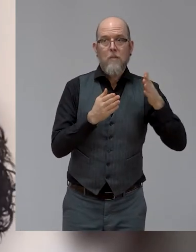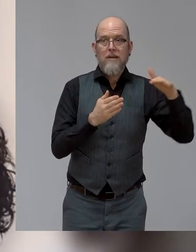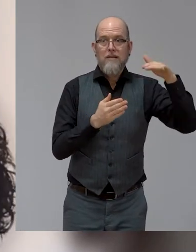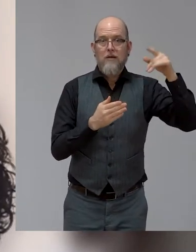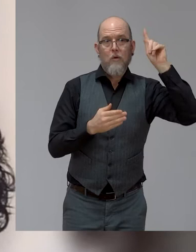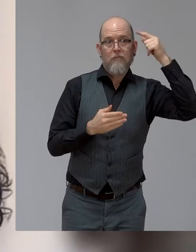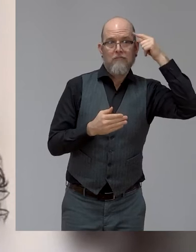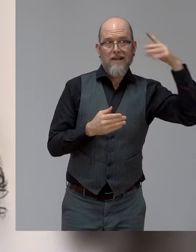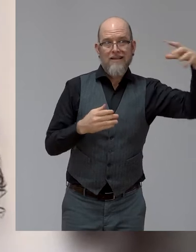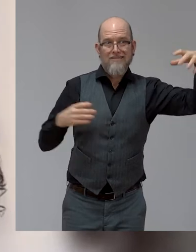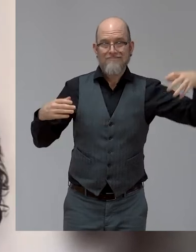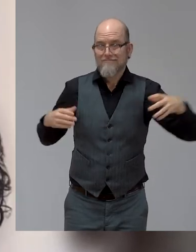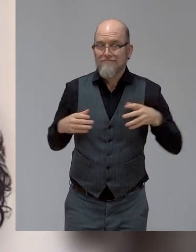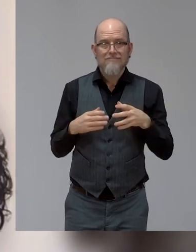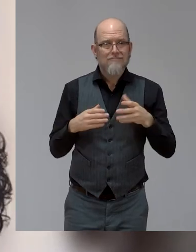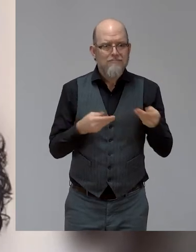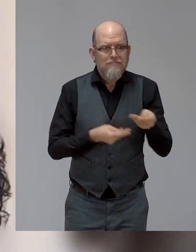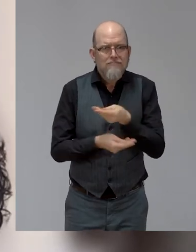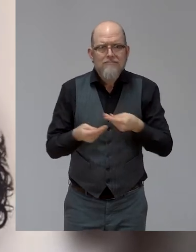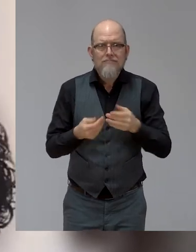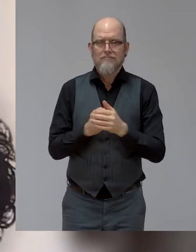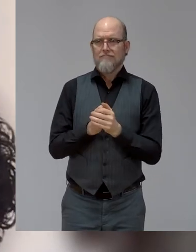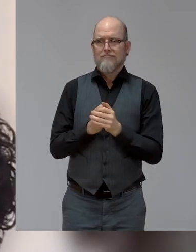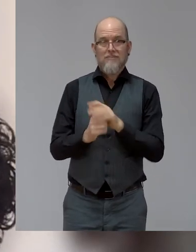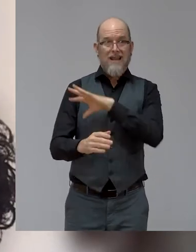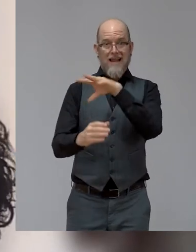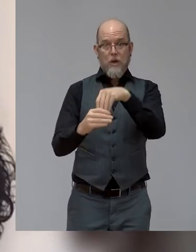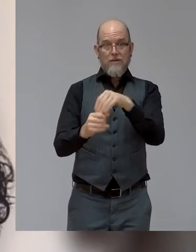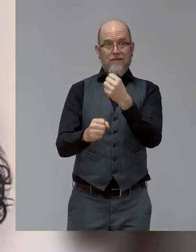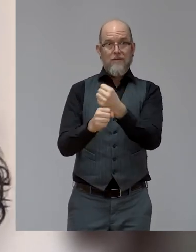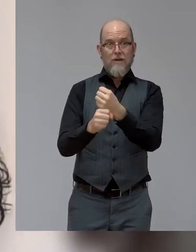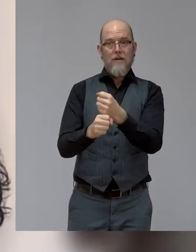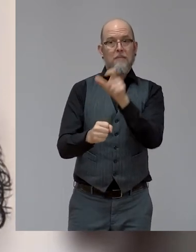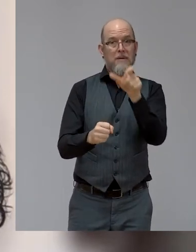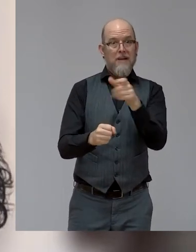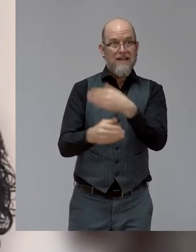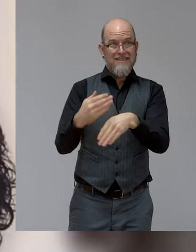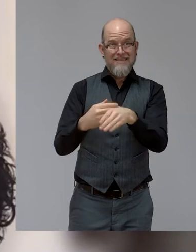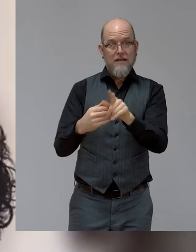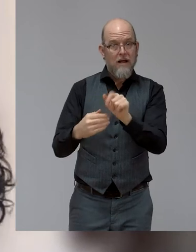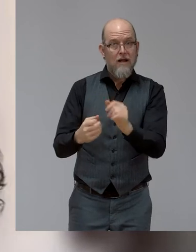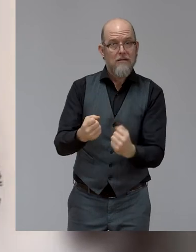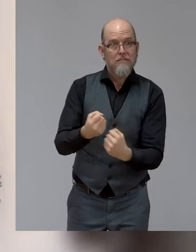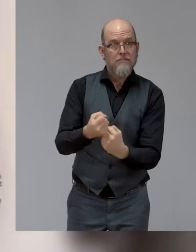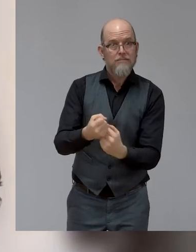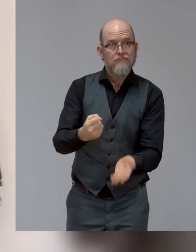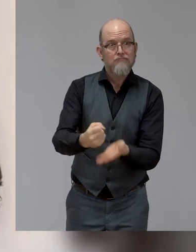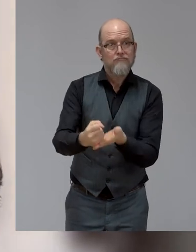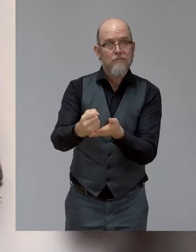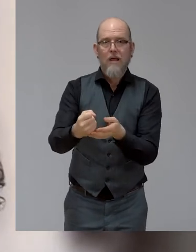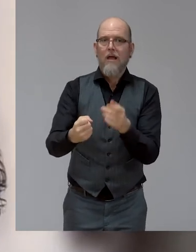quality standard for the inclusive employment of people with disabilities, and therefore ensure equal opportunities for everyone.